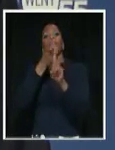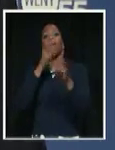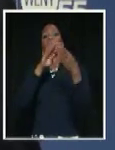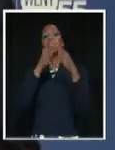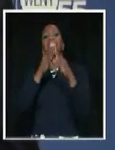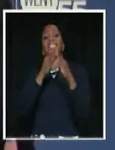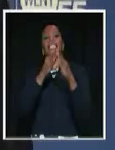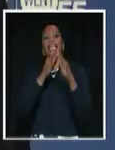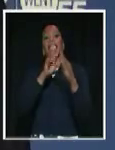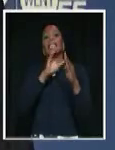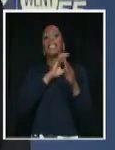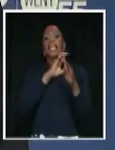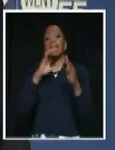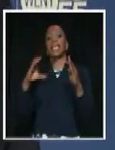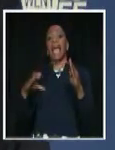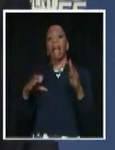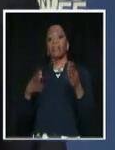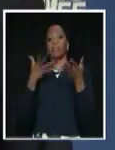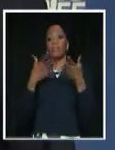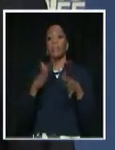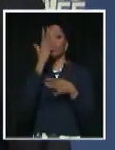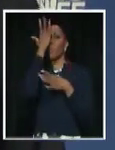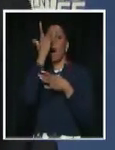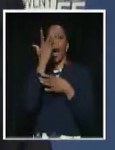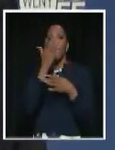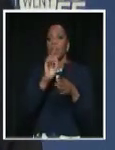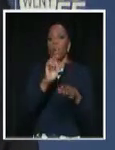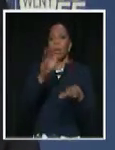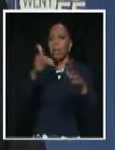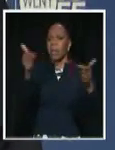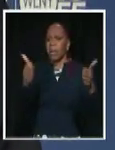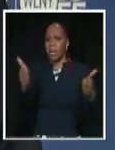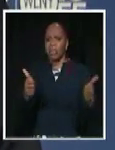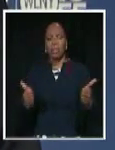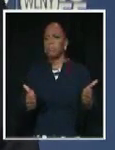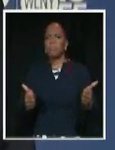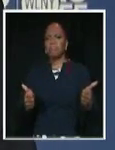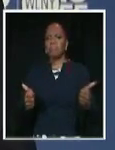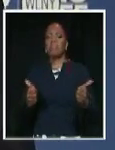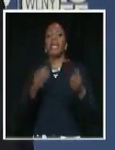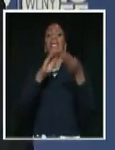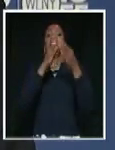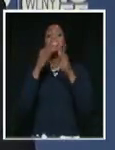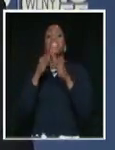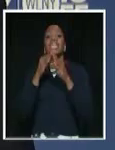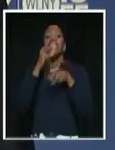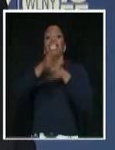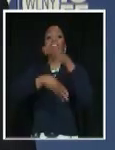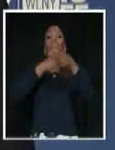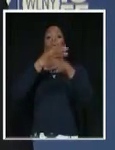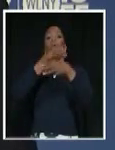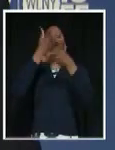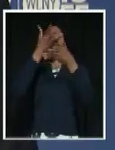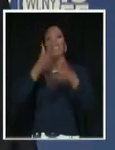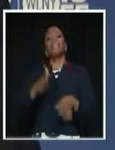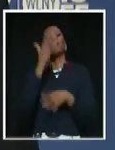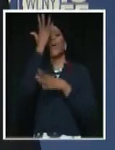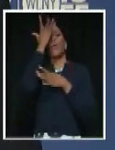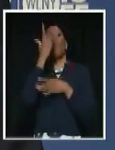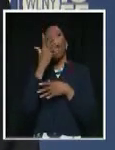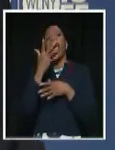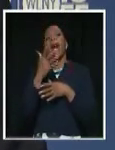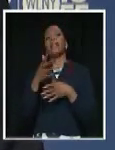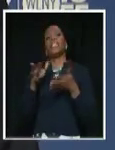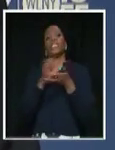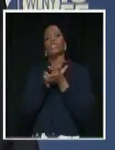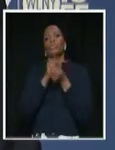done. Because there's no place for horse carriages anymore in New York City. And by the way, major cities all around the world have been ending this because it's cruel, because it's inhumane,